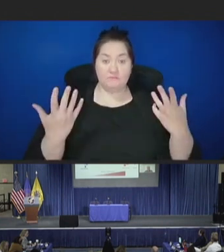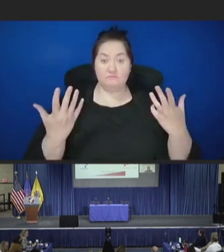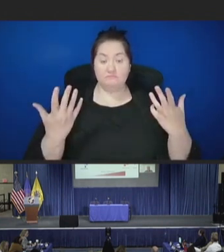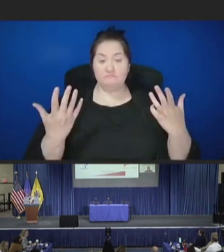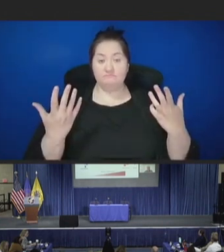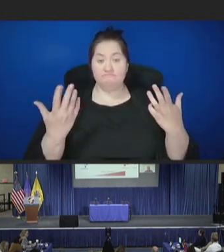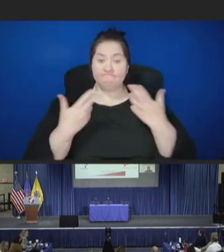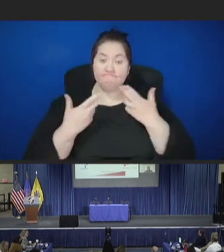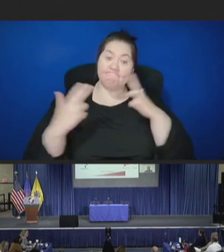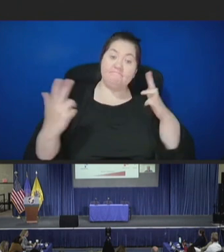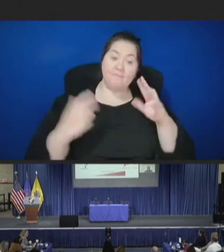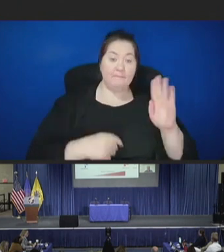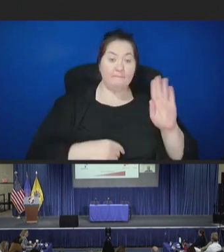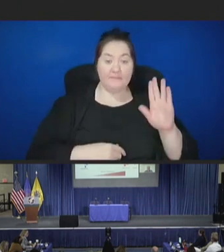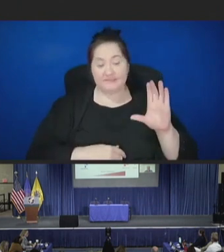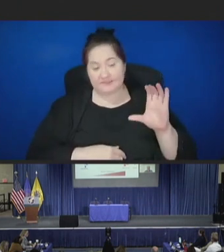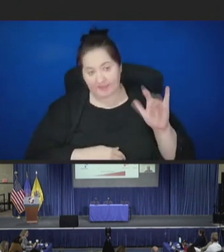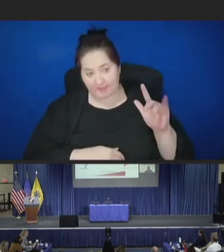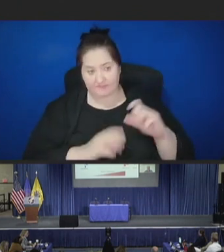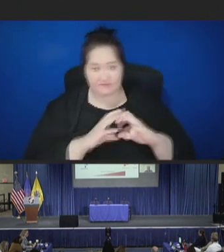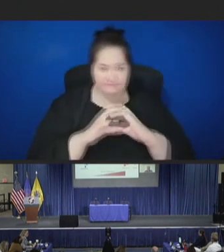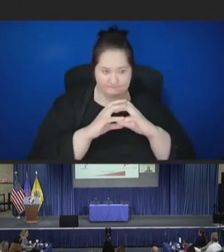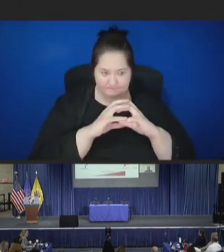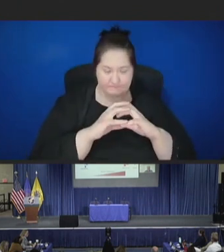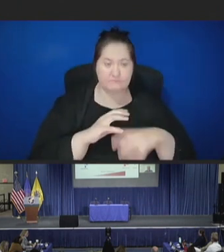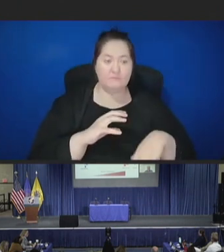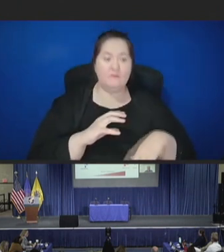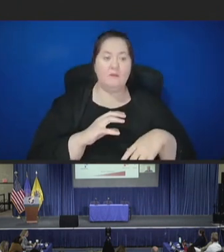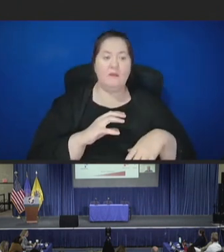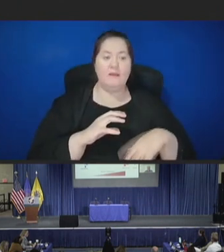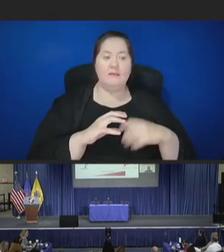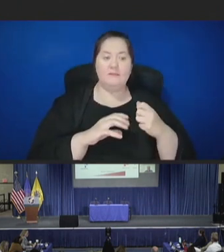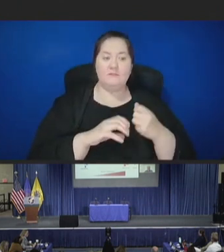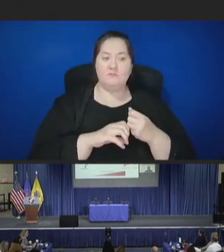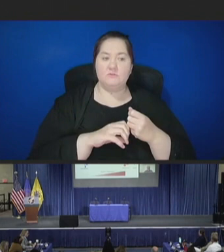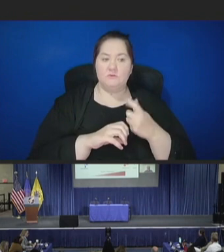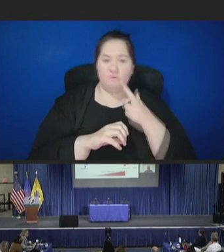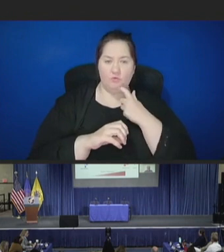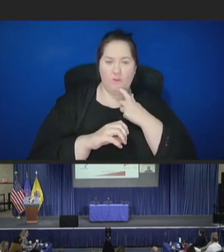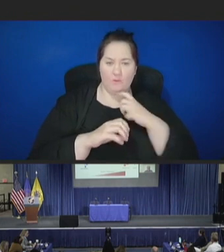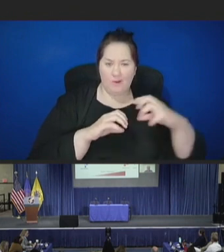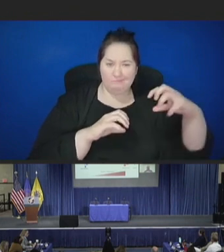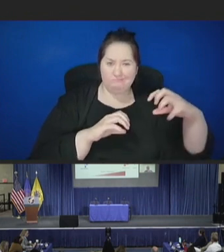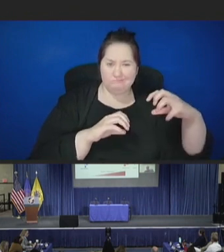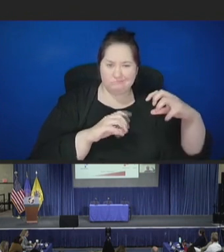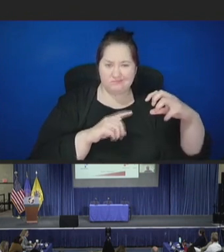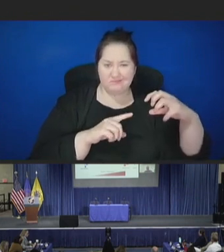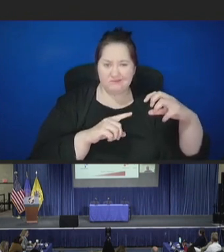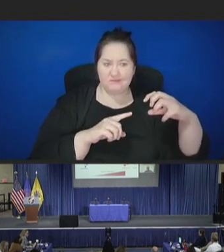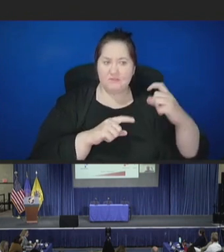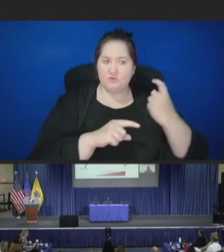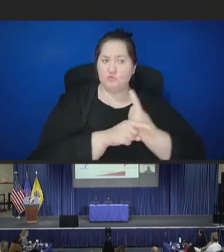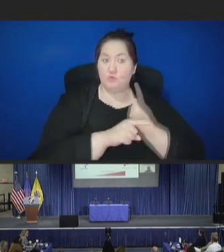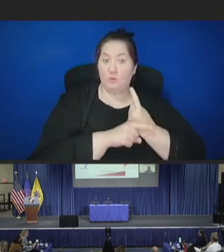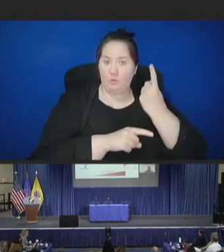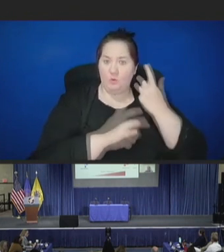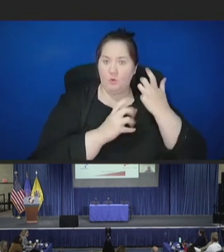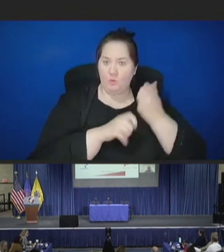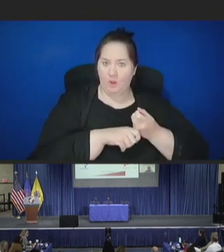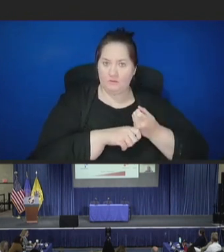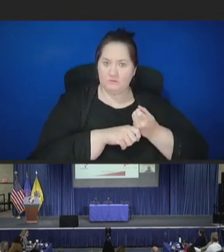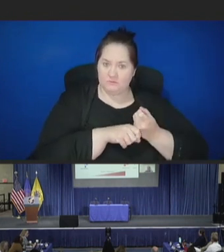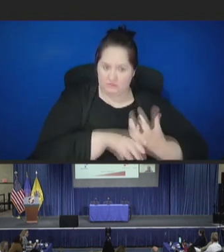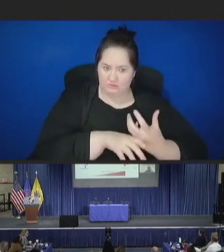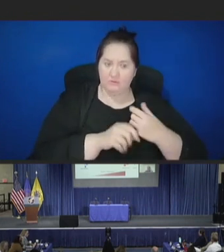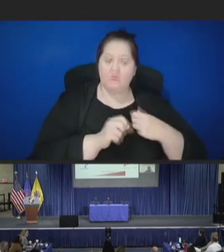cells, and the vaccine needs to trigger the right B cells. Here's a red one, would be one of the correct ones that we want to trigger.